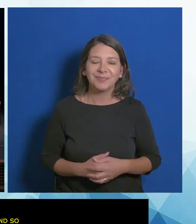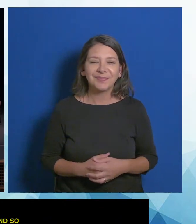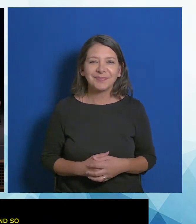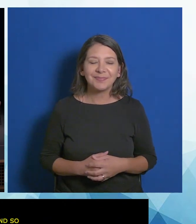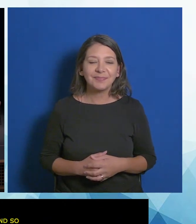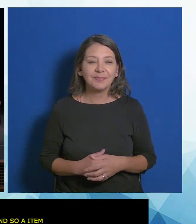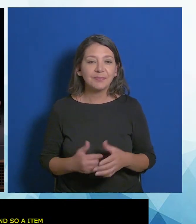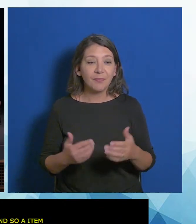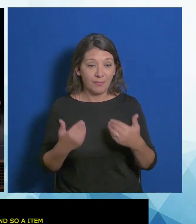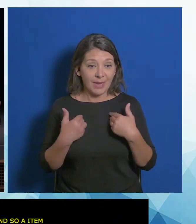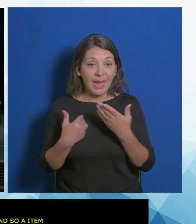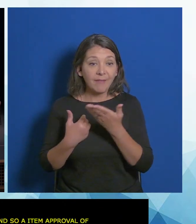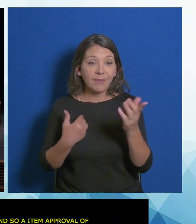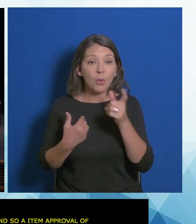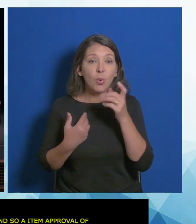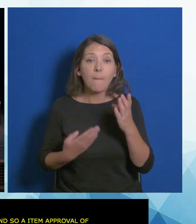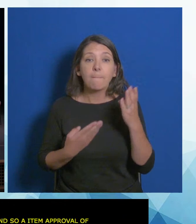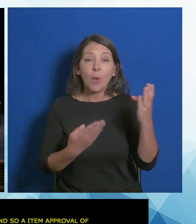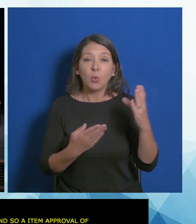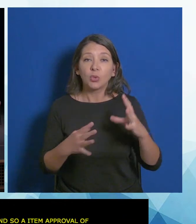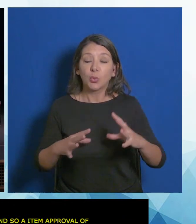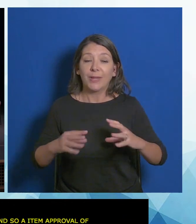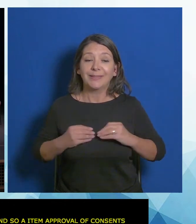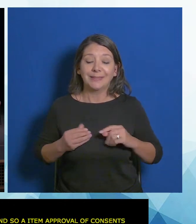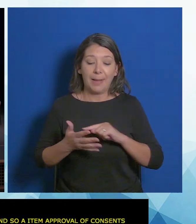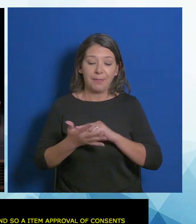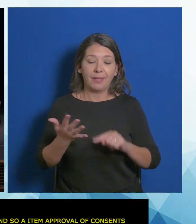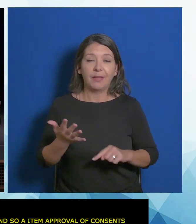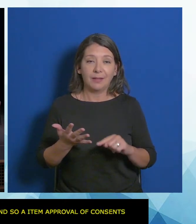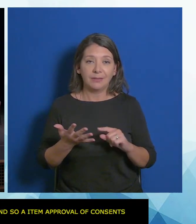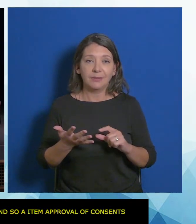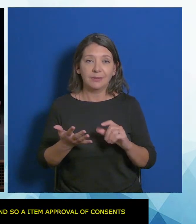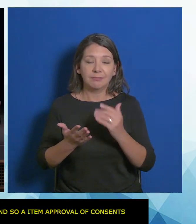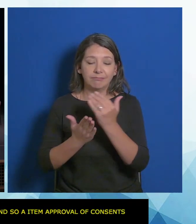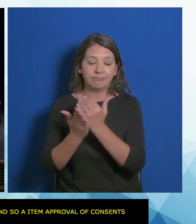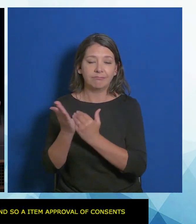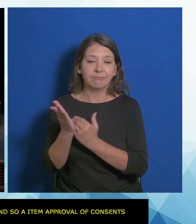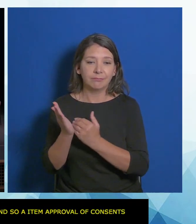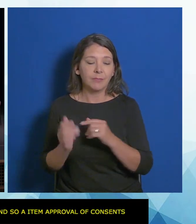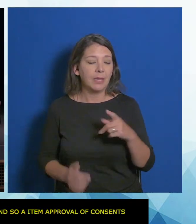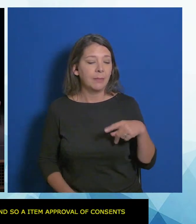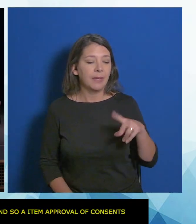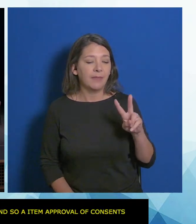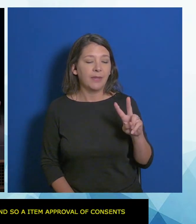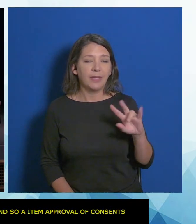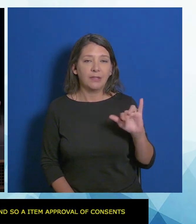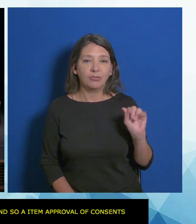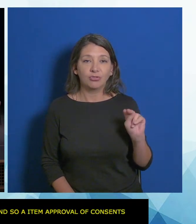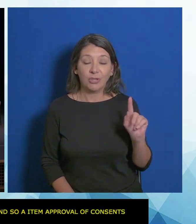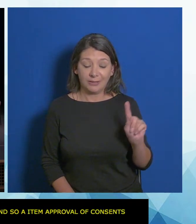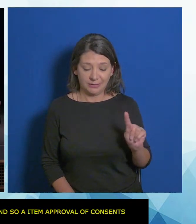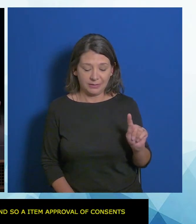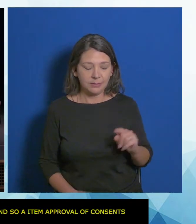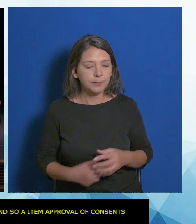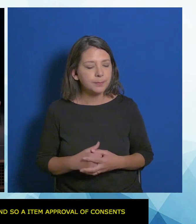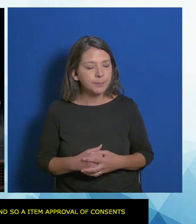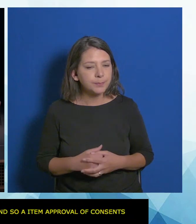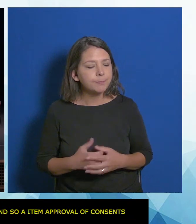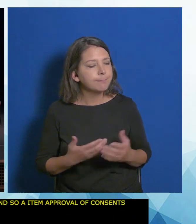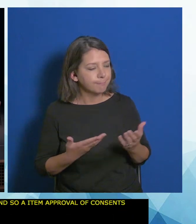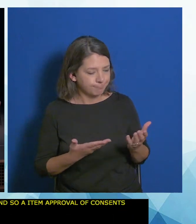Do we have a motion to accept the consent agenda? This is PV Jans. Mm-hmm.